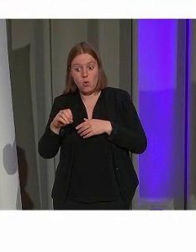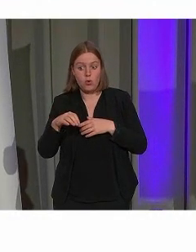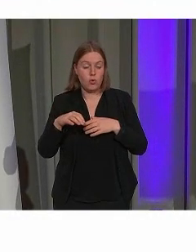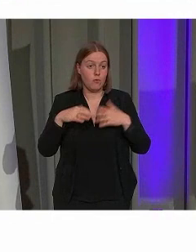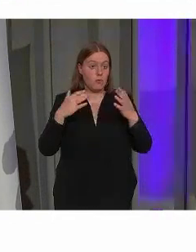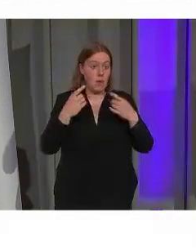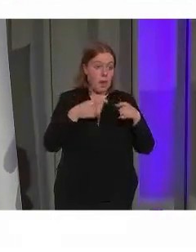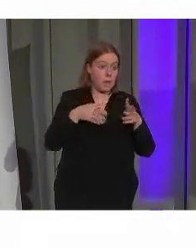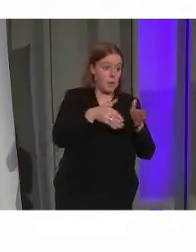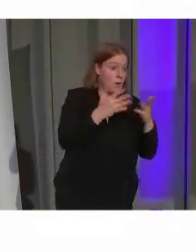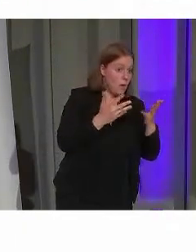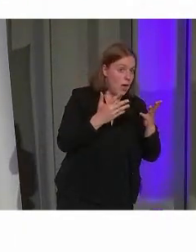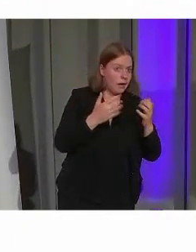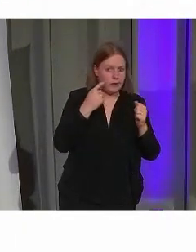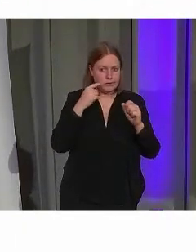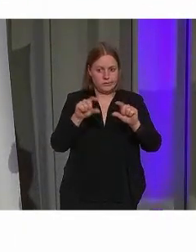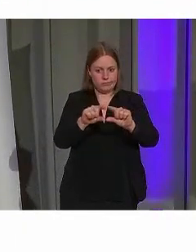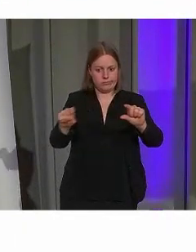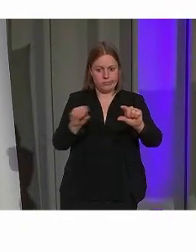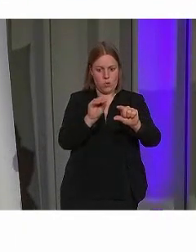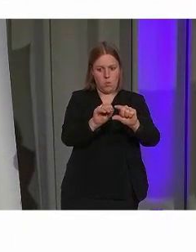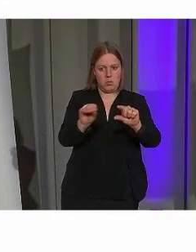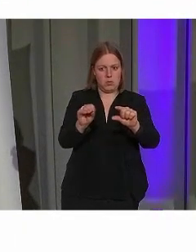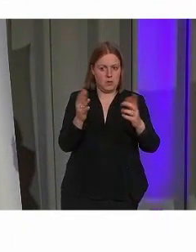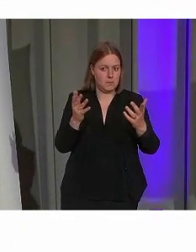a paving for thermals.